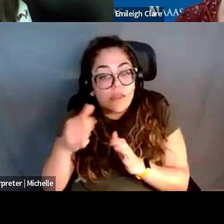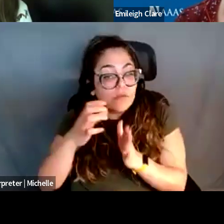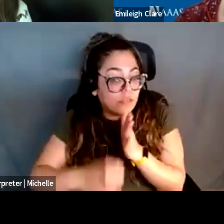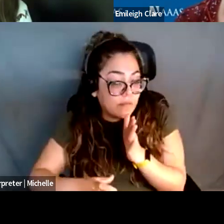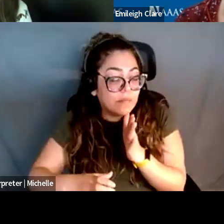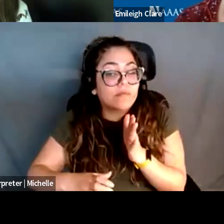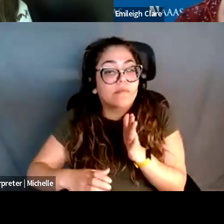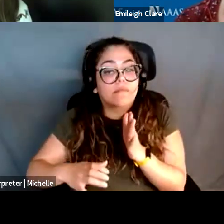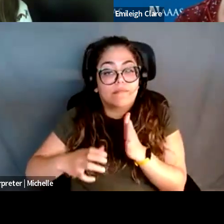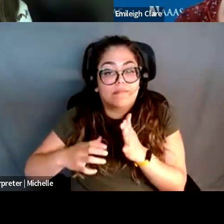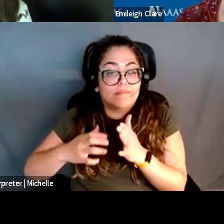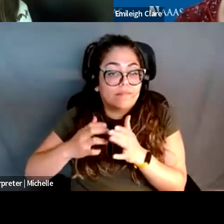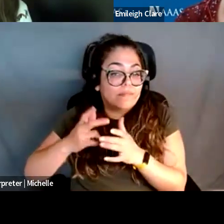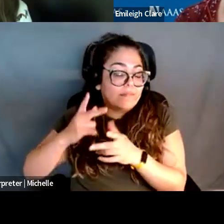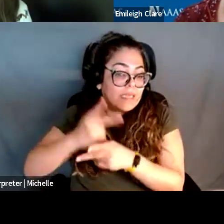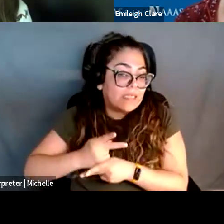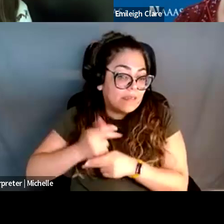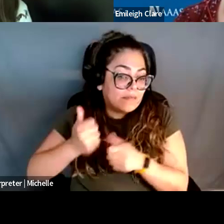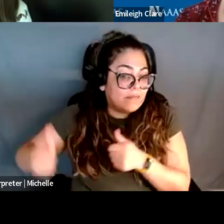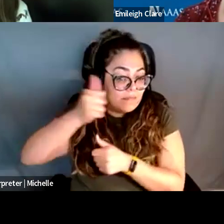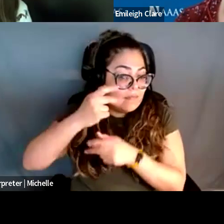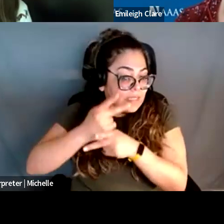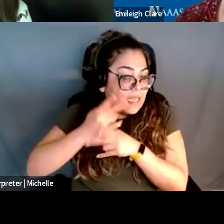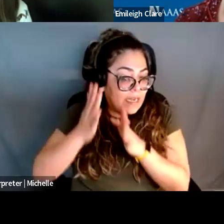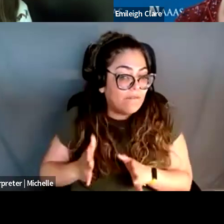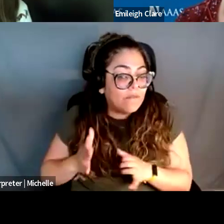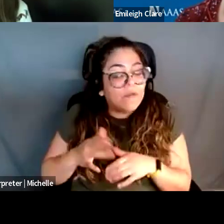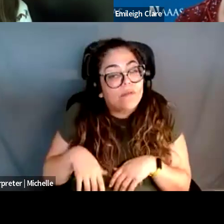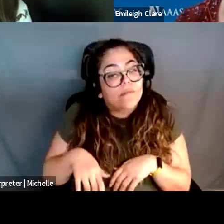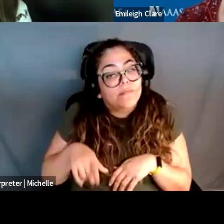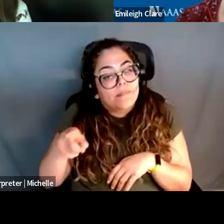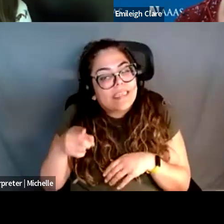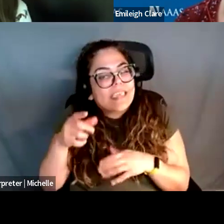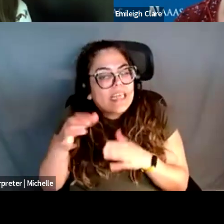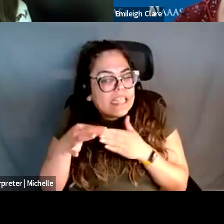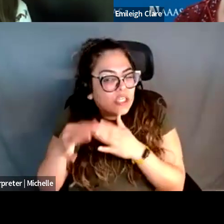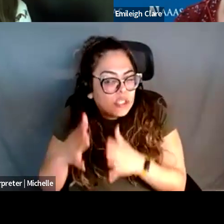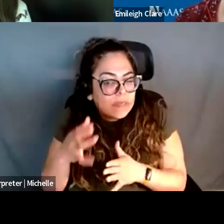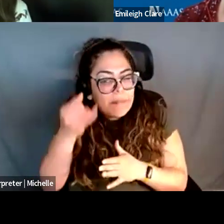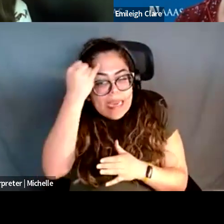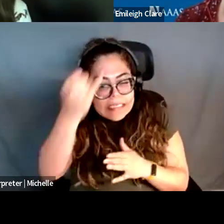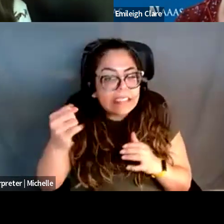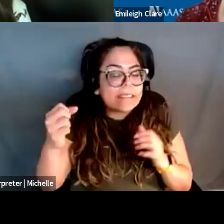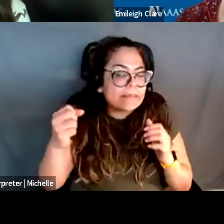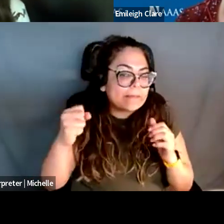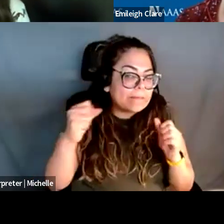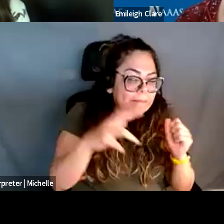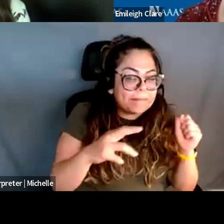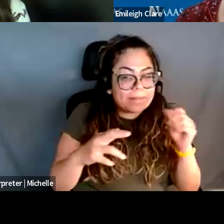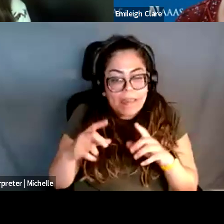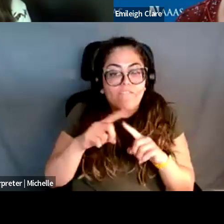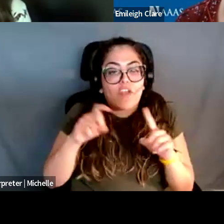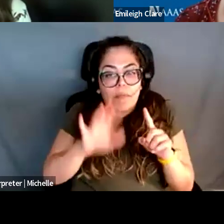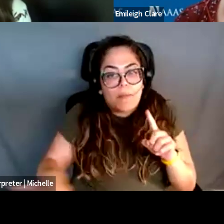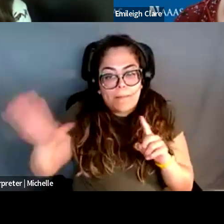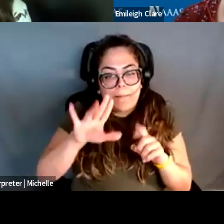chapter executive roles and get leadership and exchange ideas and things like that from the national network as